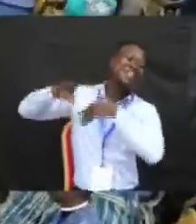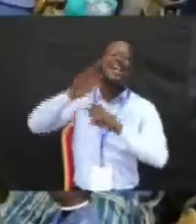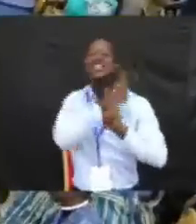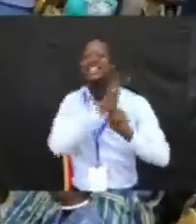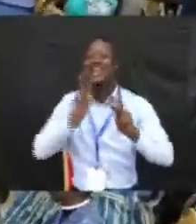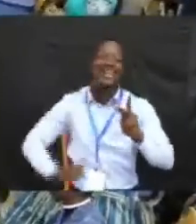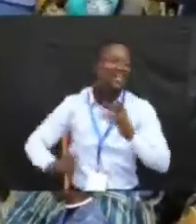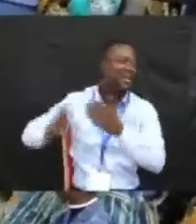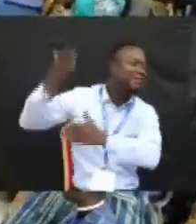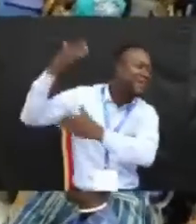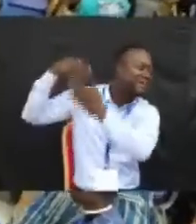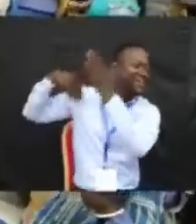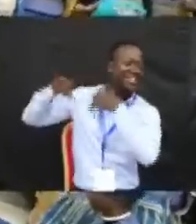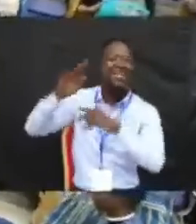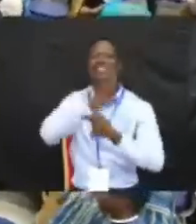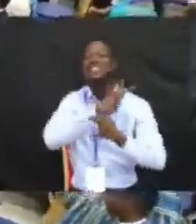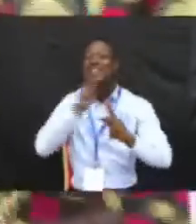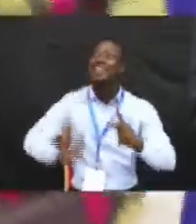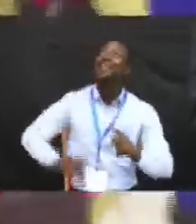There is something